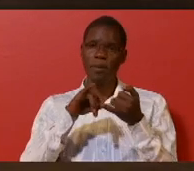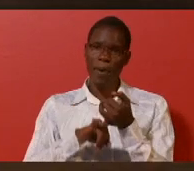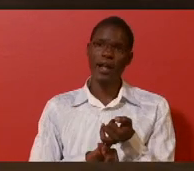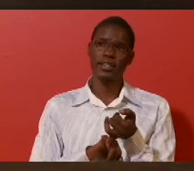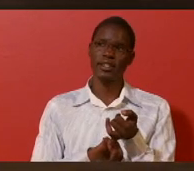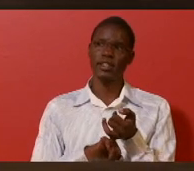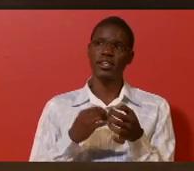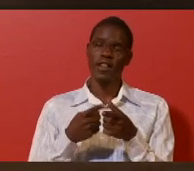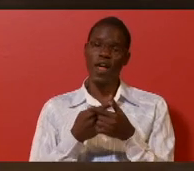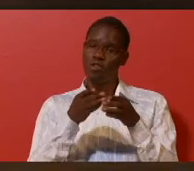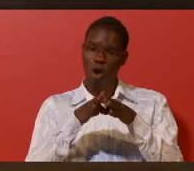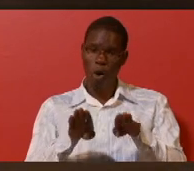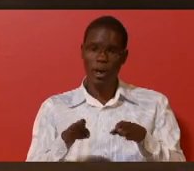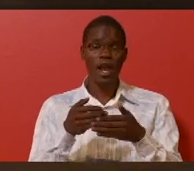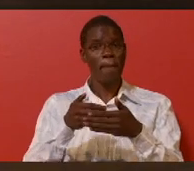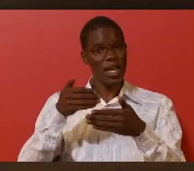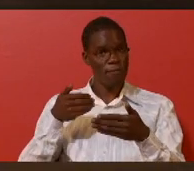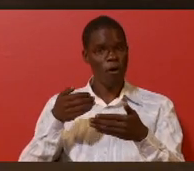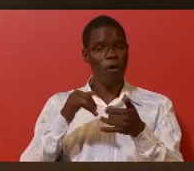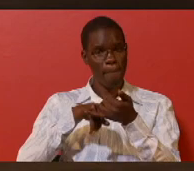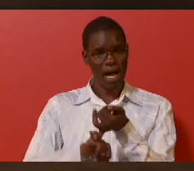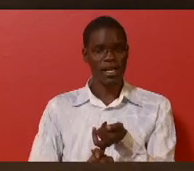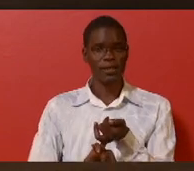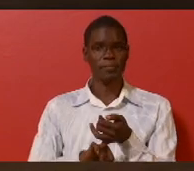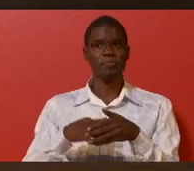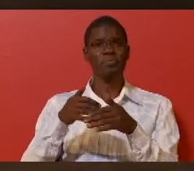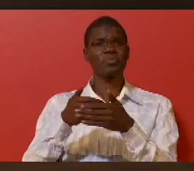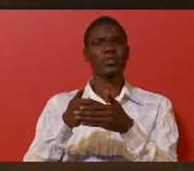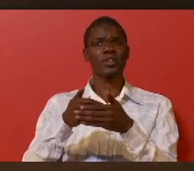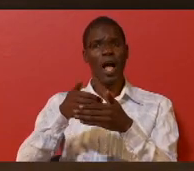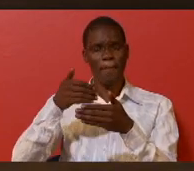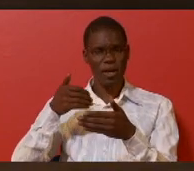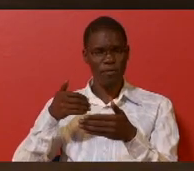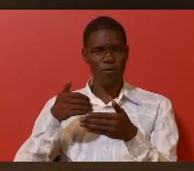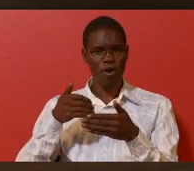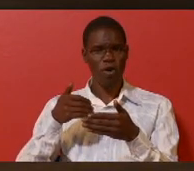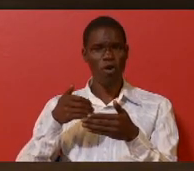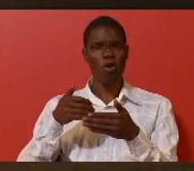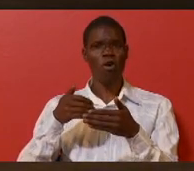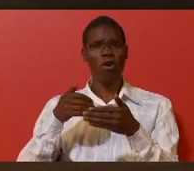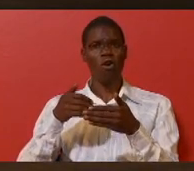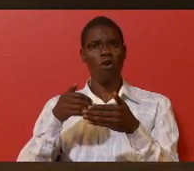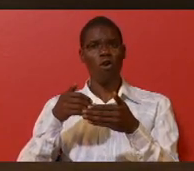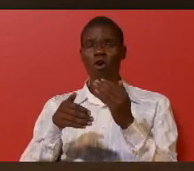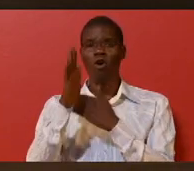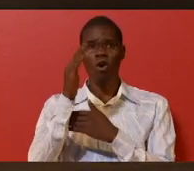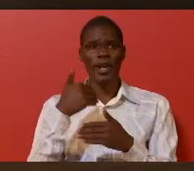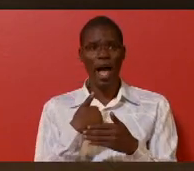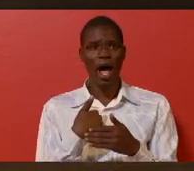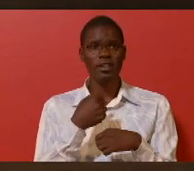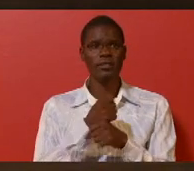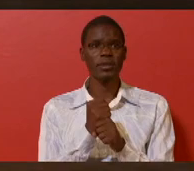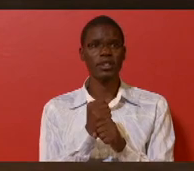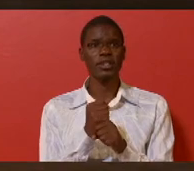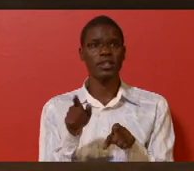it before the marriage, before you're ready for sexuality, as God has ordained,